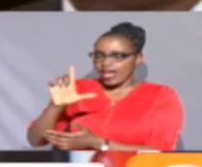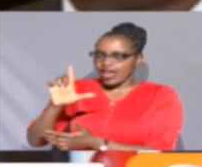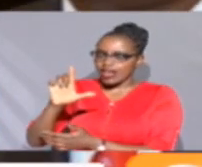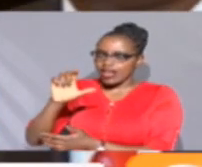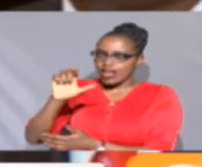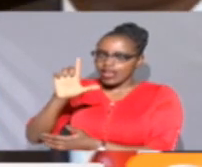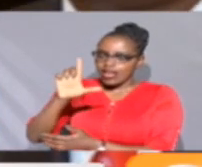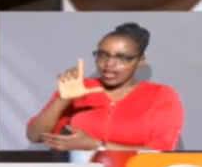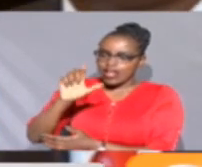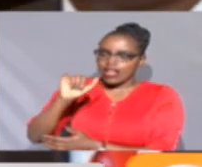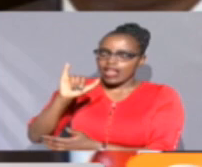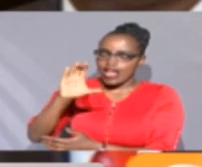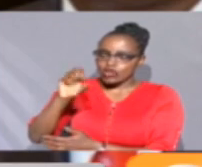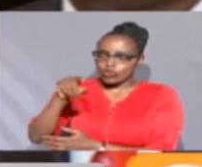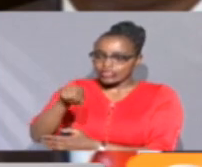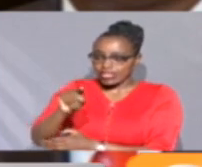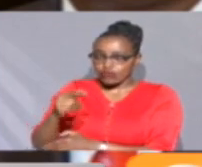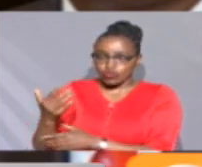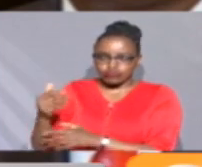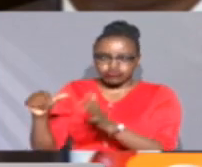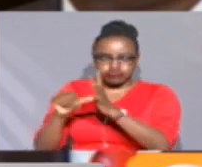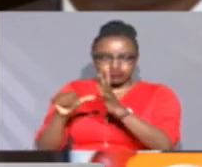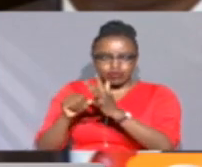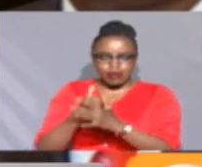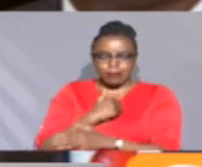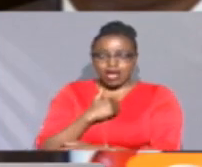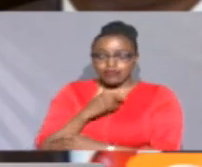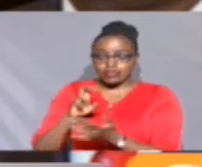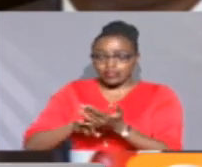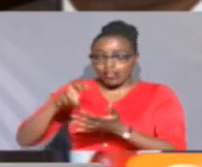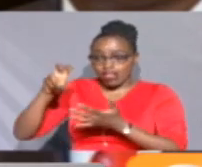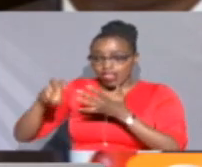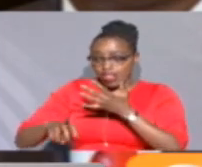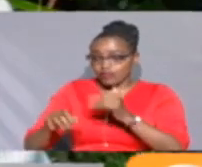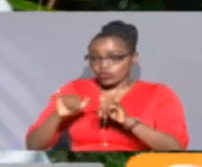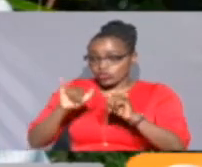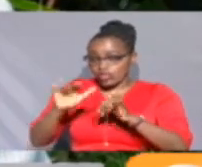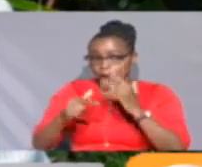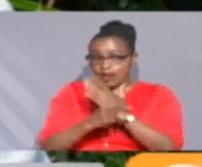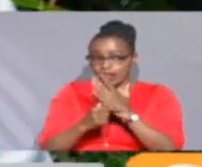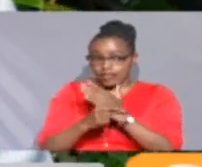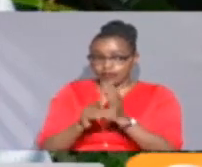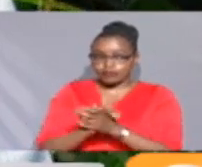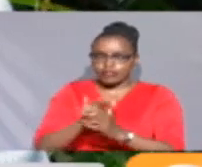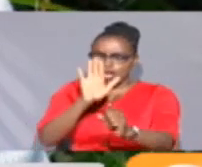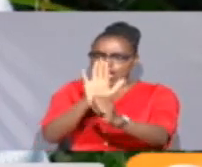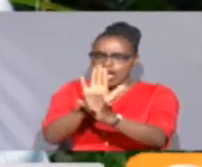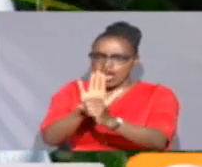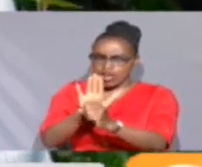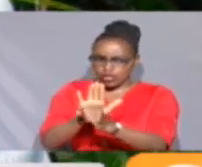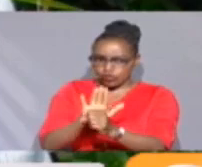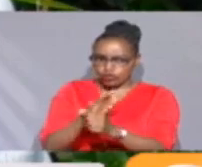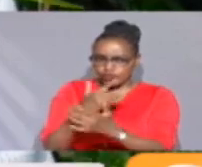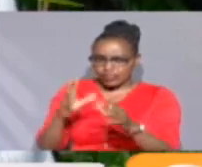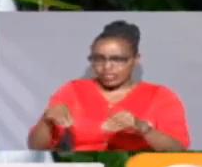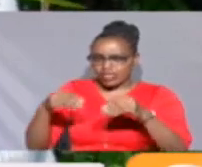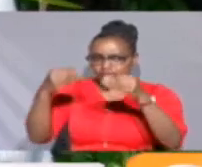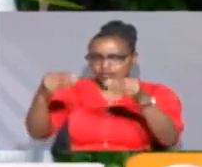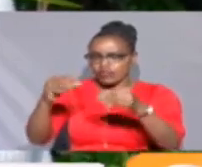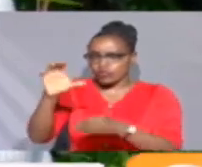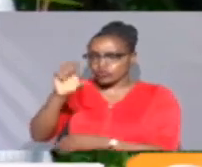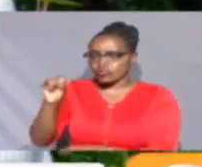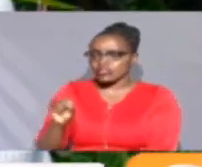like a Regency, landed him in trouble. He had to step aside to clear his name. A lot of weight is given to the